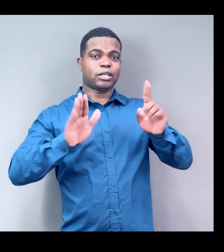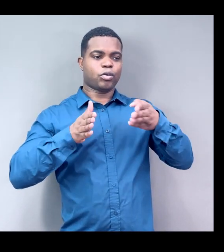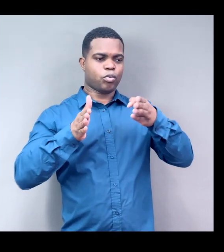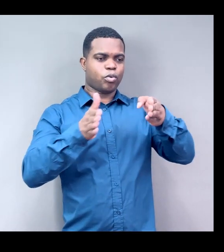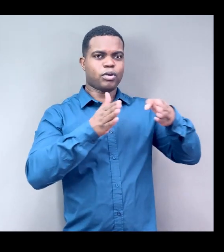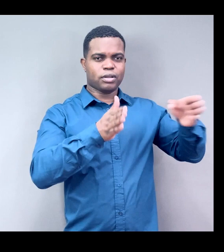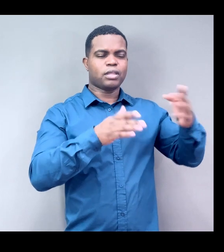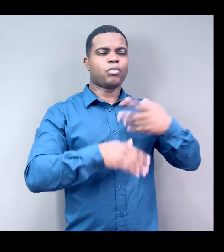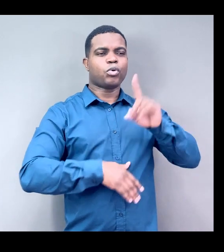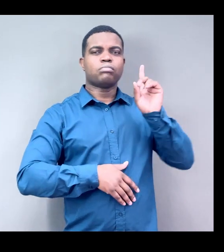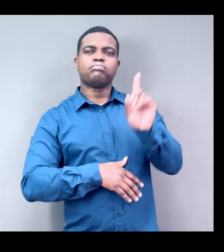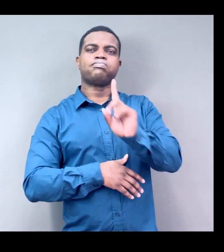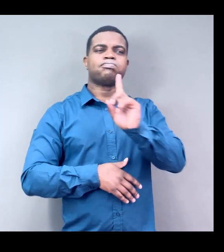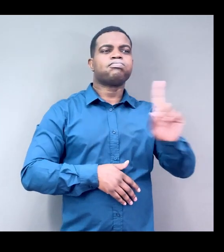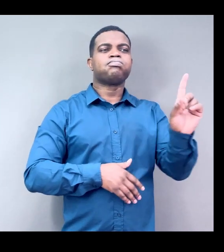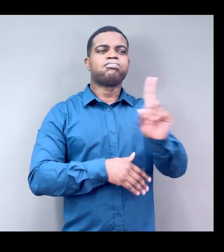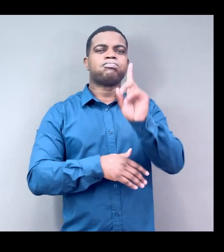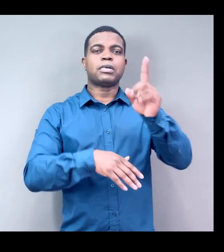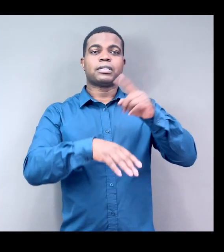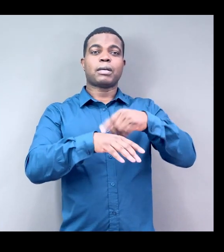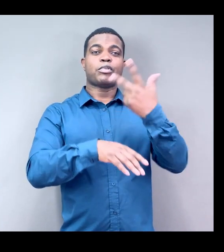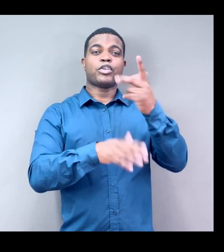conducting 6 roadwork